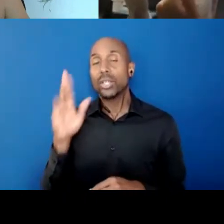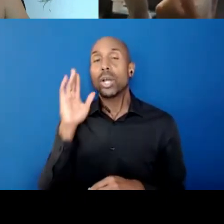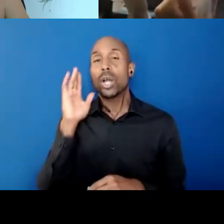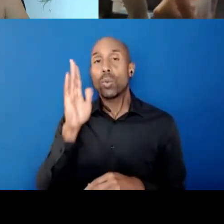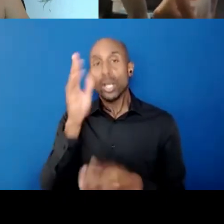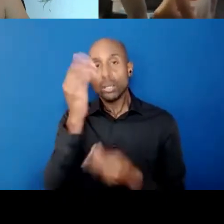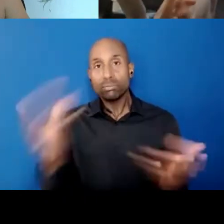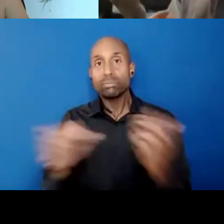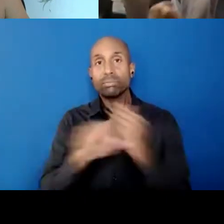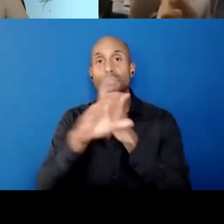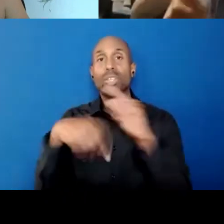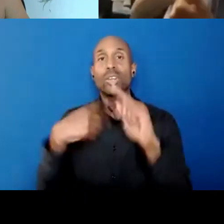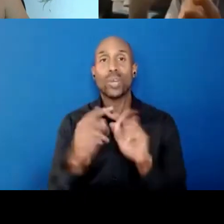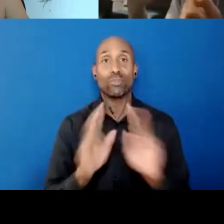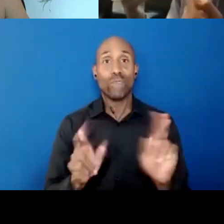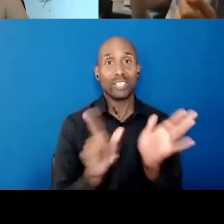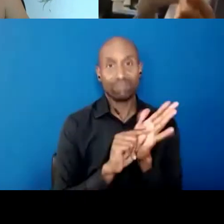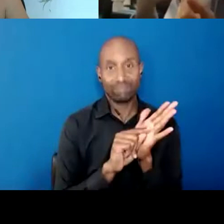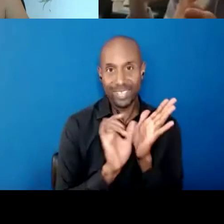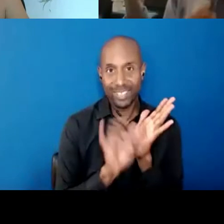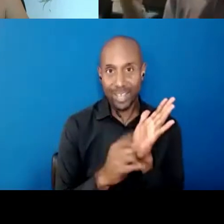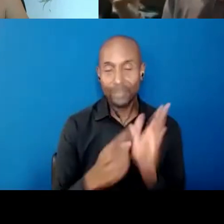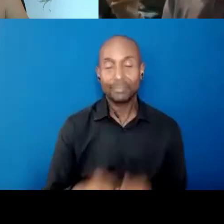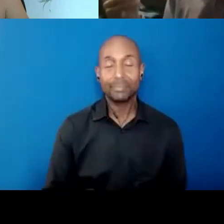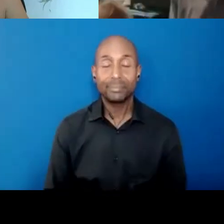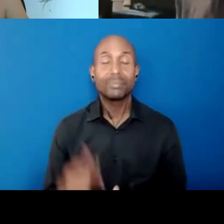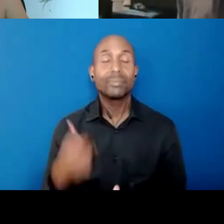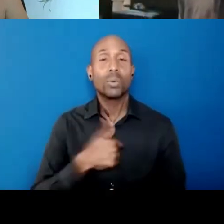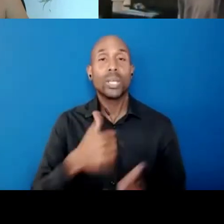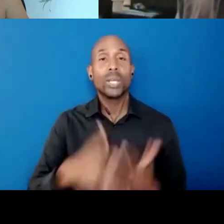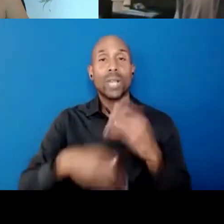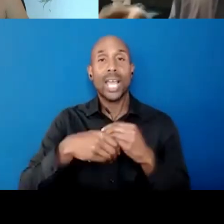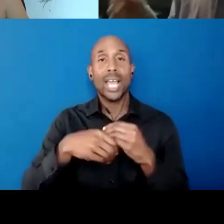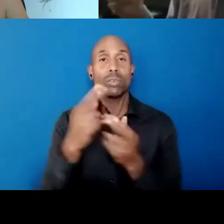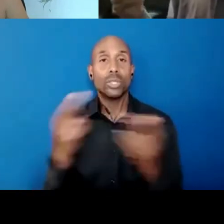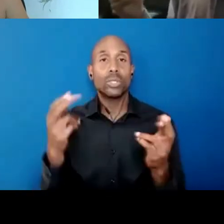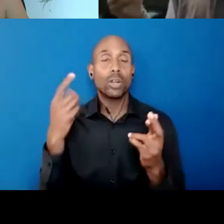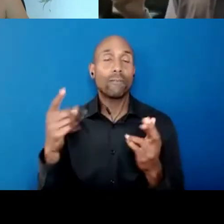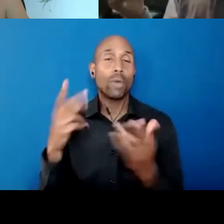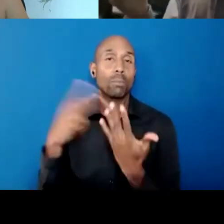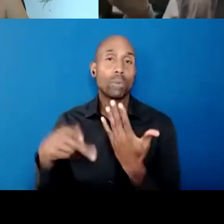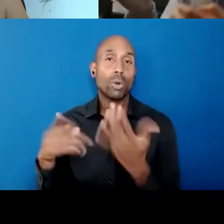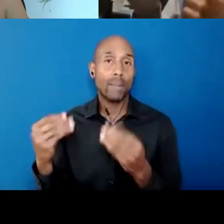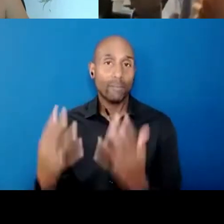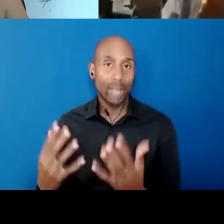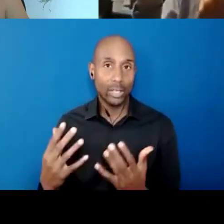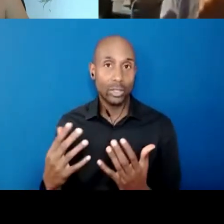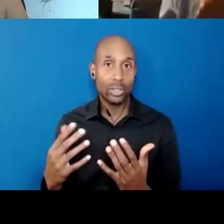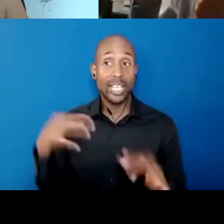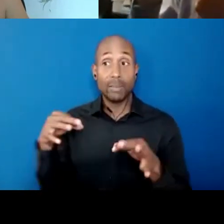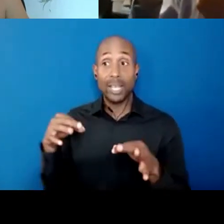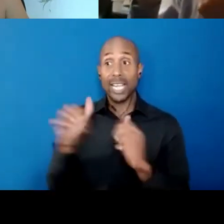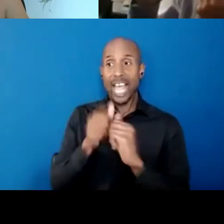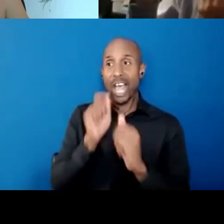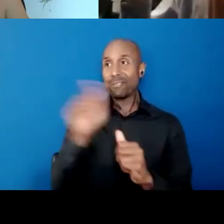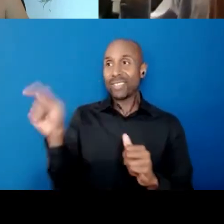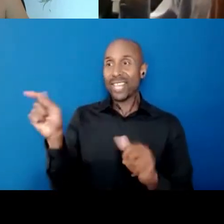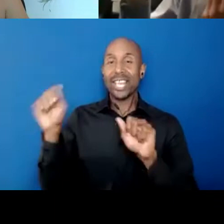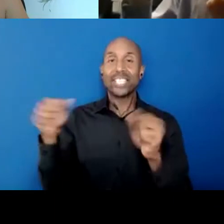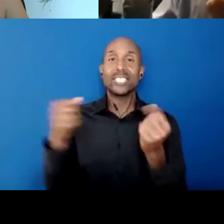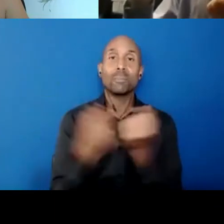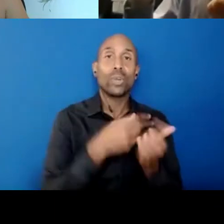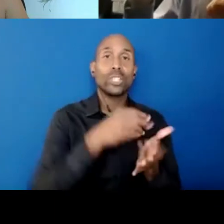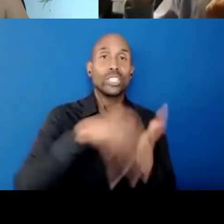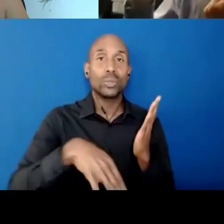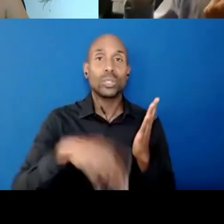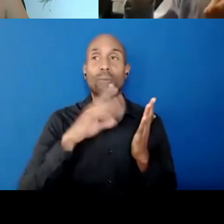is going to be a resource on how program providers can support students on their programs, or volunteers or interns